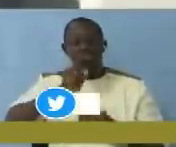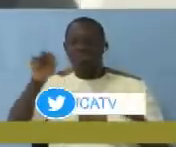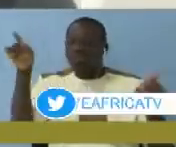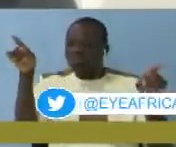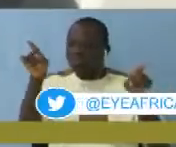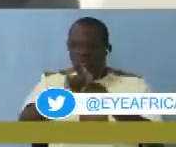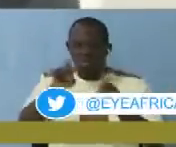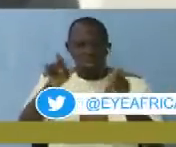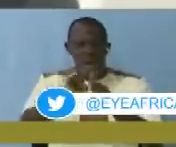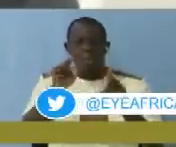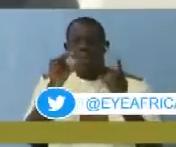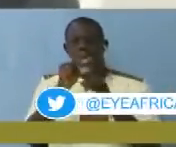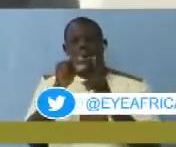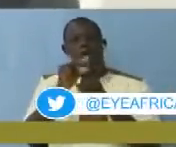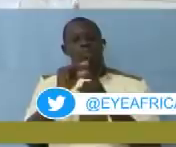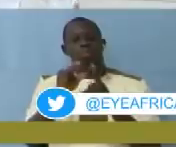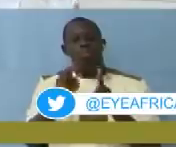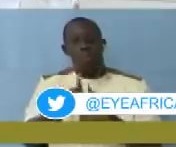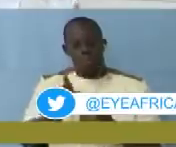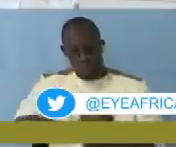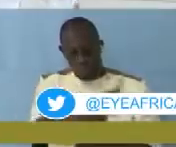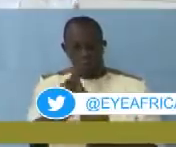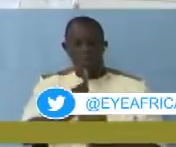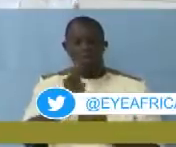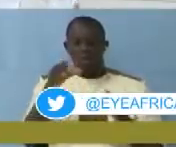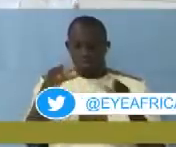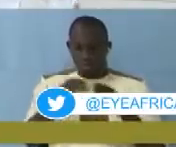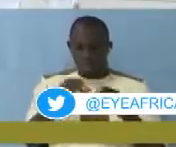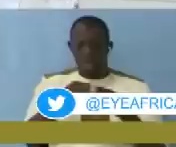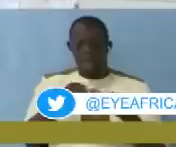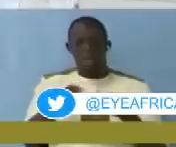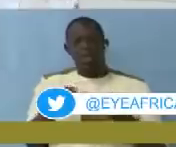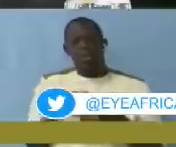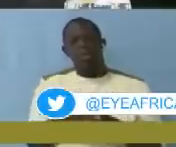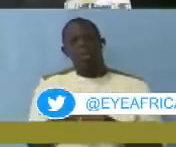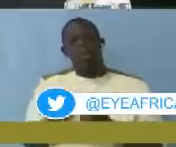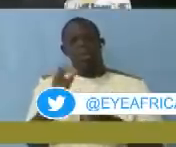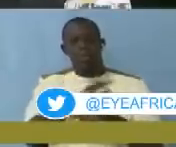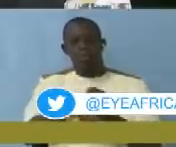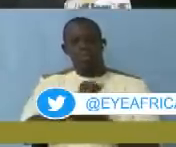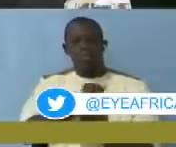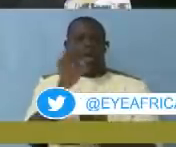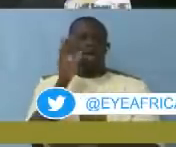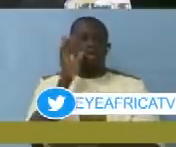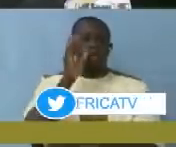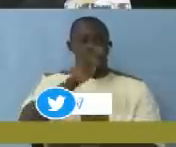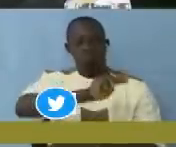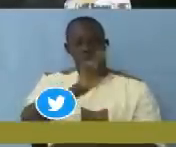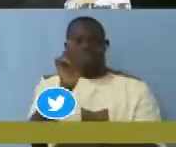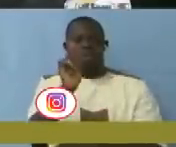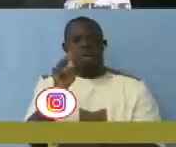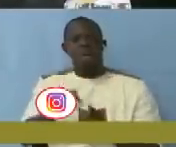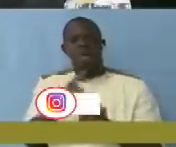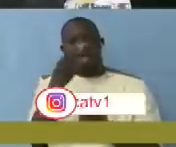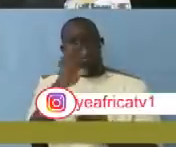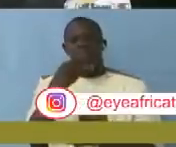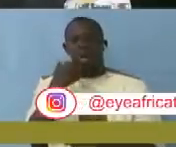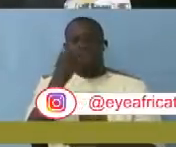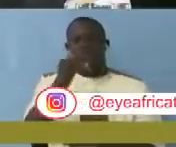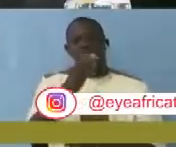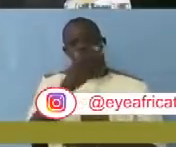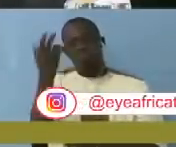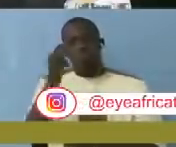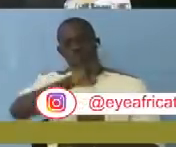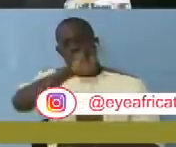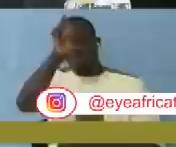words. We have been together a long time. And the answer to that was in the negative. Exactly. But if you can ask him a few questions